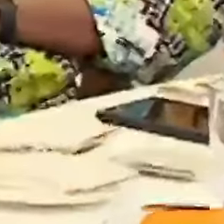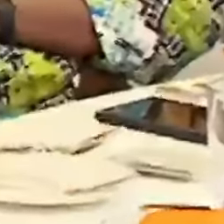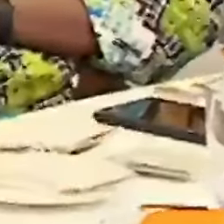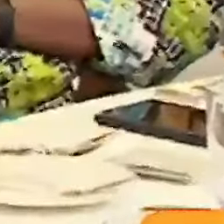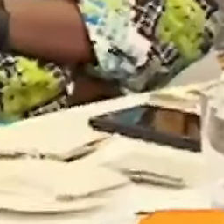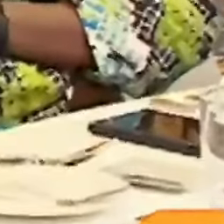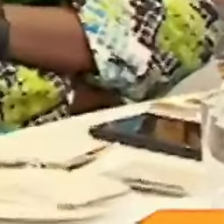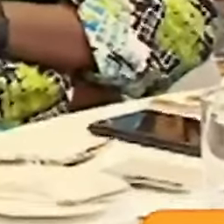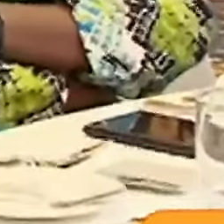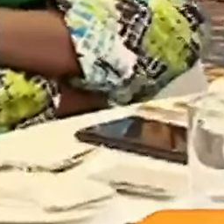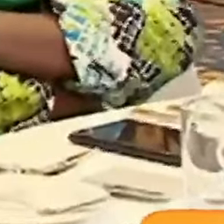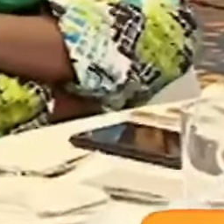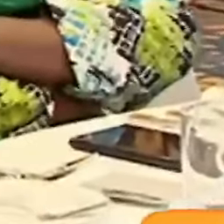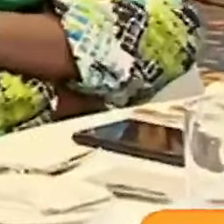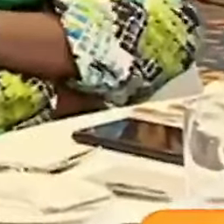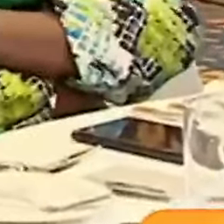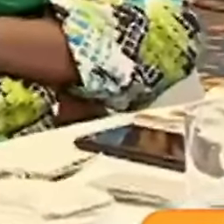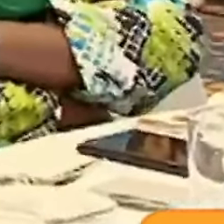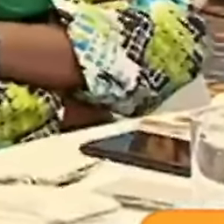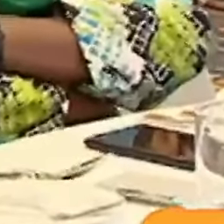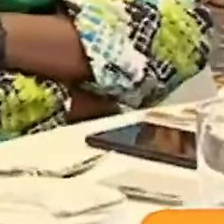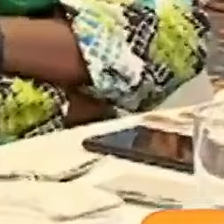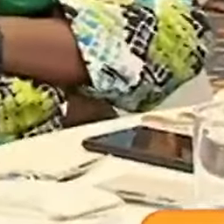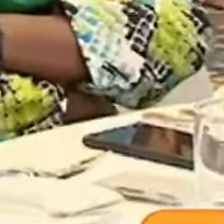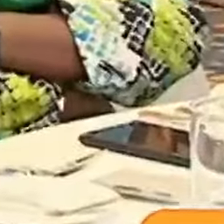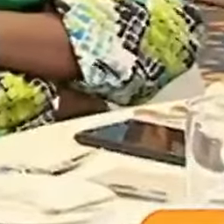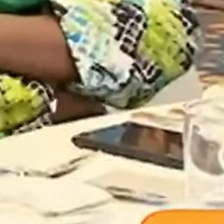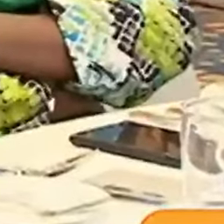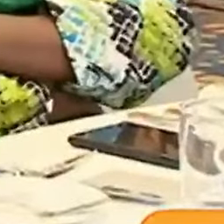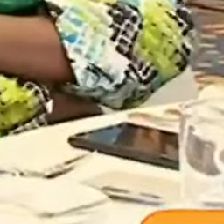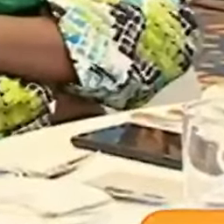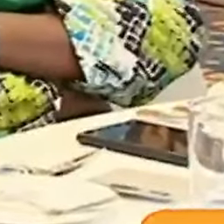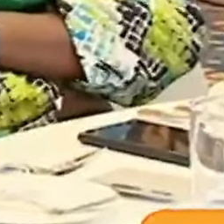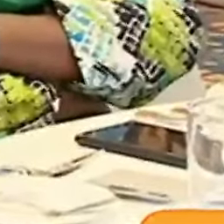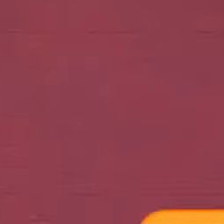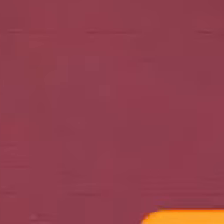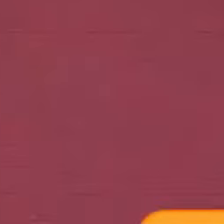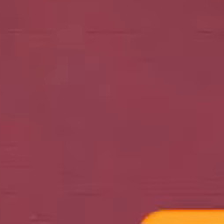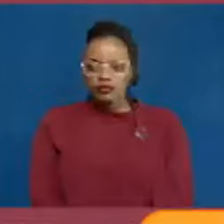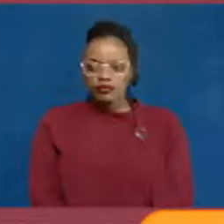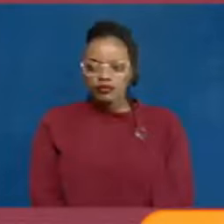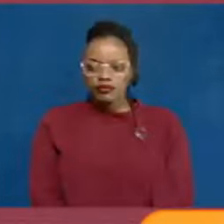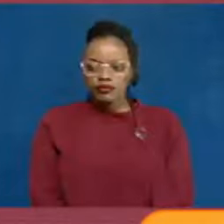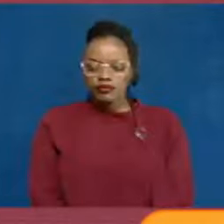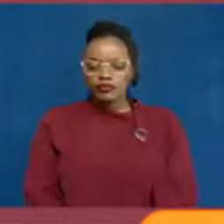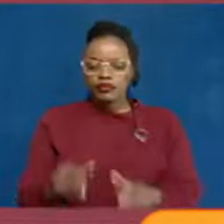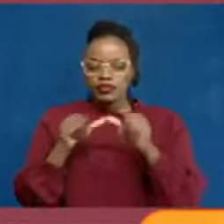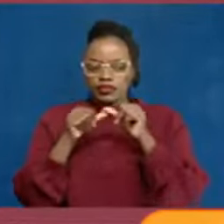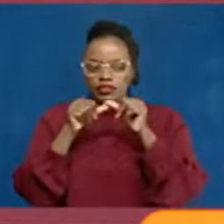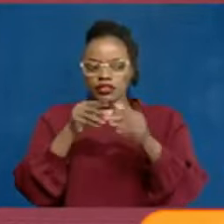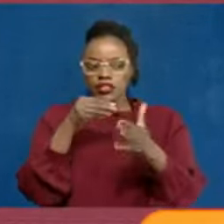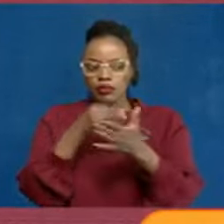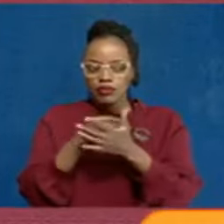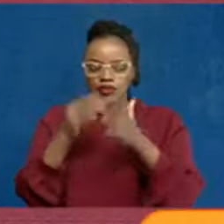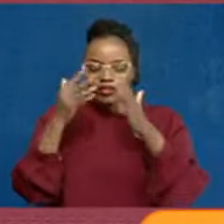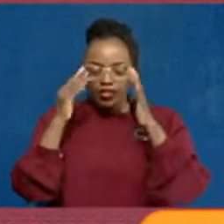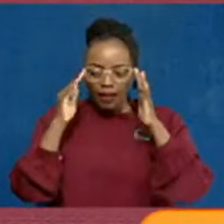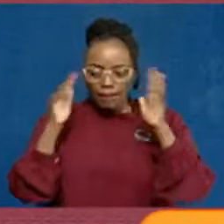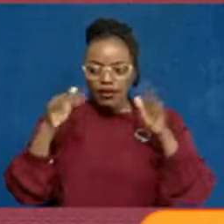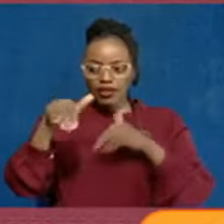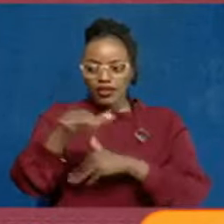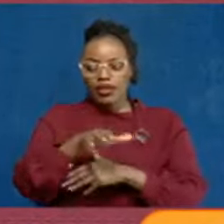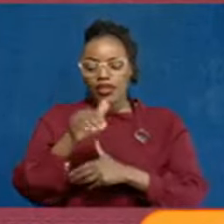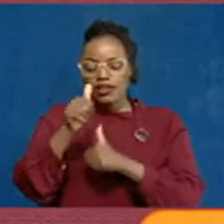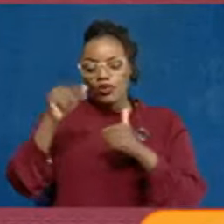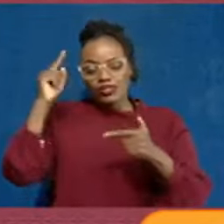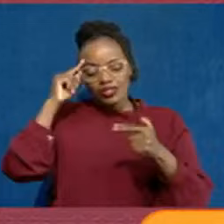is this portfolio that the lender intends to double by the end of the next calendar year. Sustainable finance is a big area.